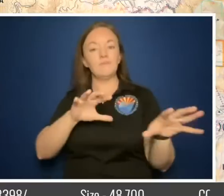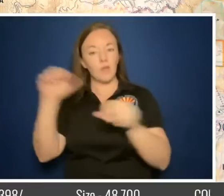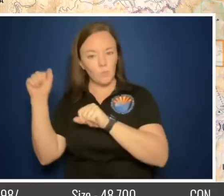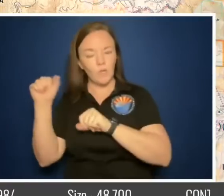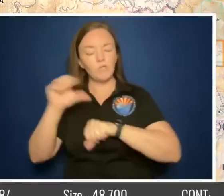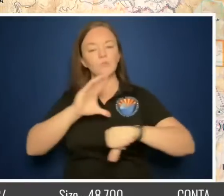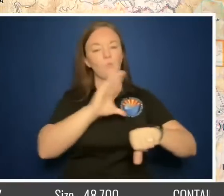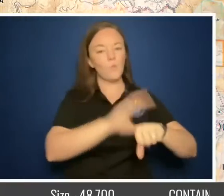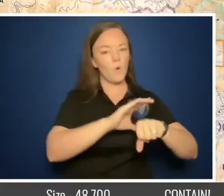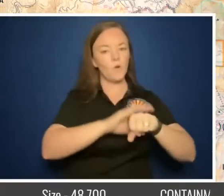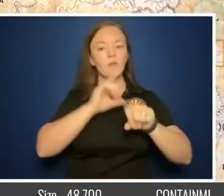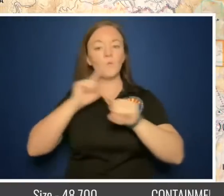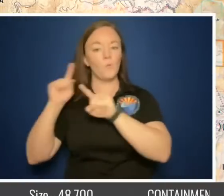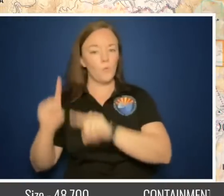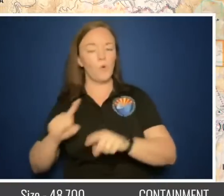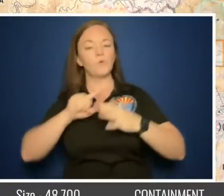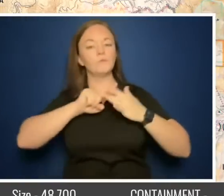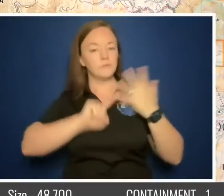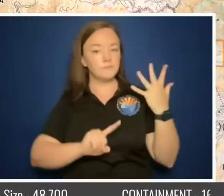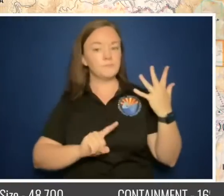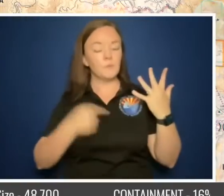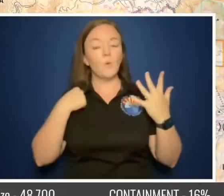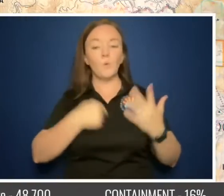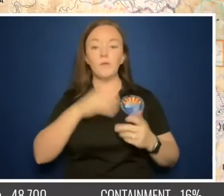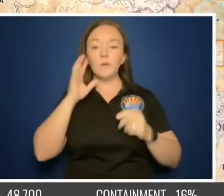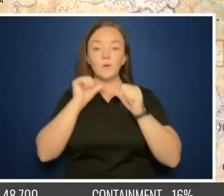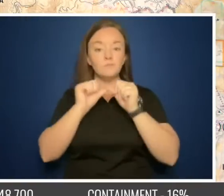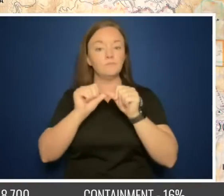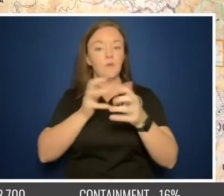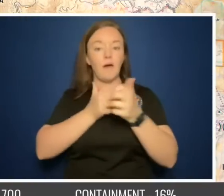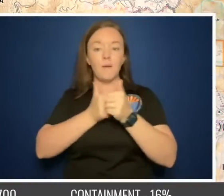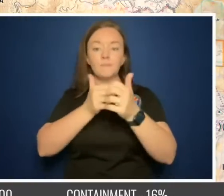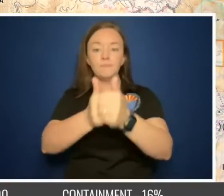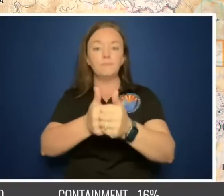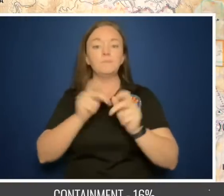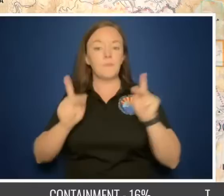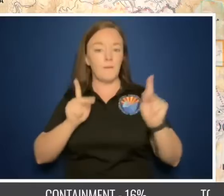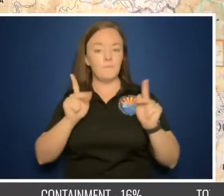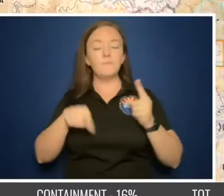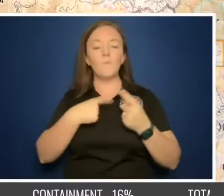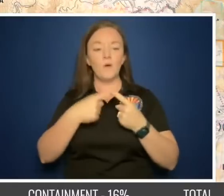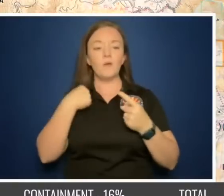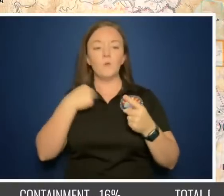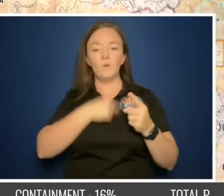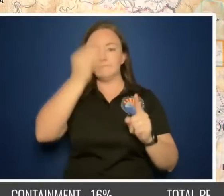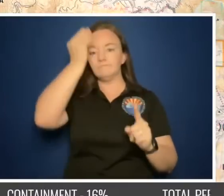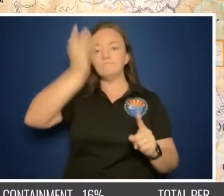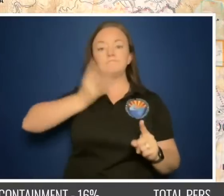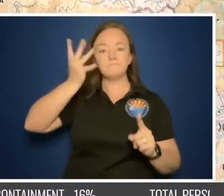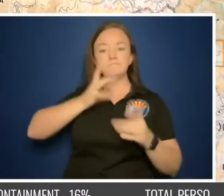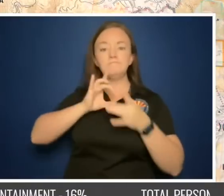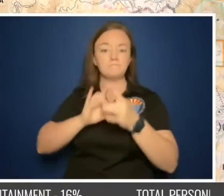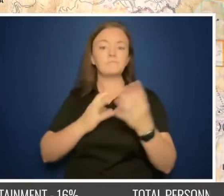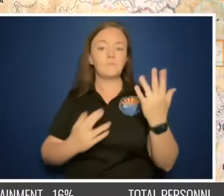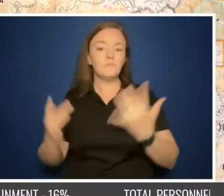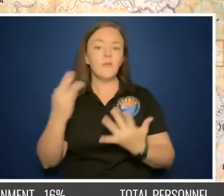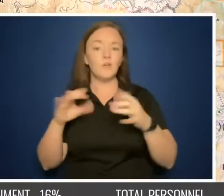orders, and we will continually update the public as we get it, information on the fire movement.